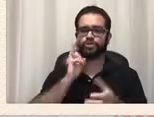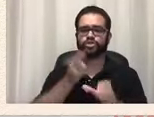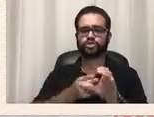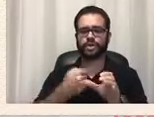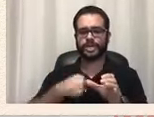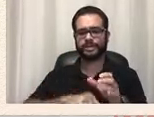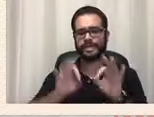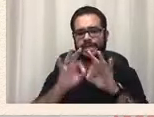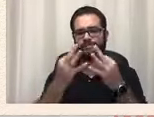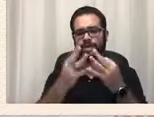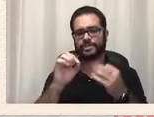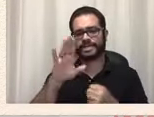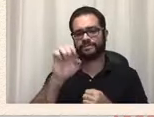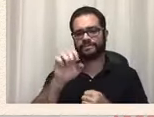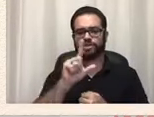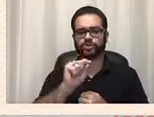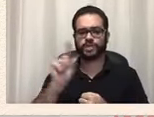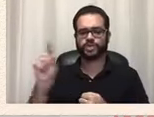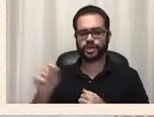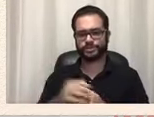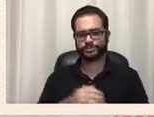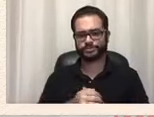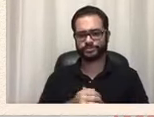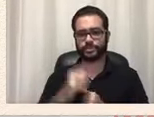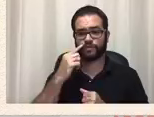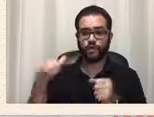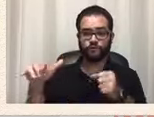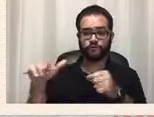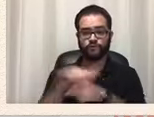2020. For the full presentation or more